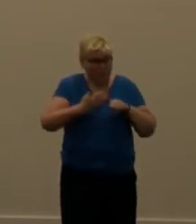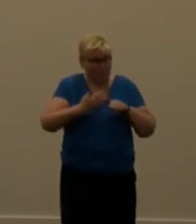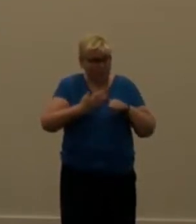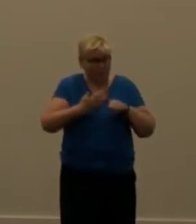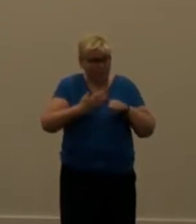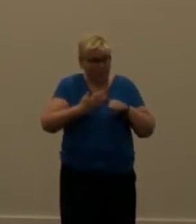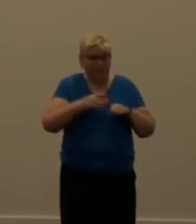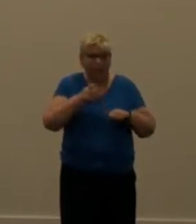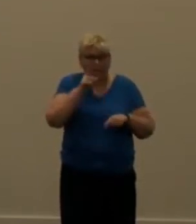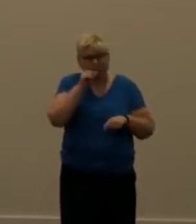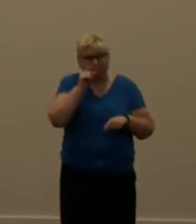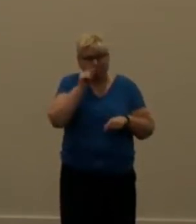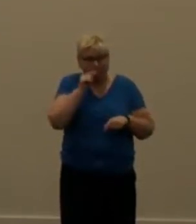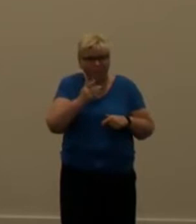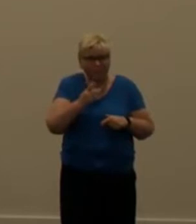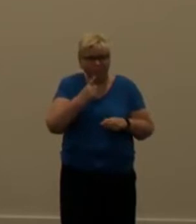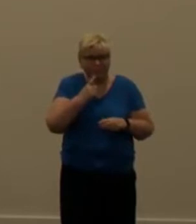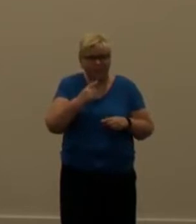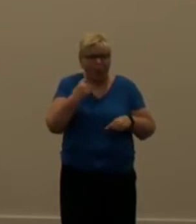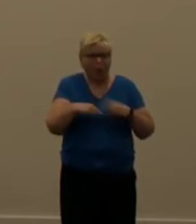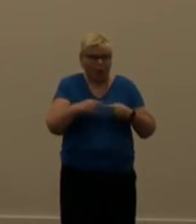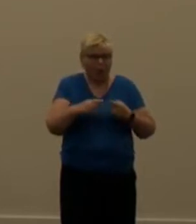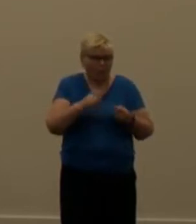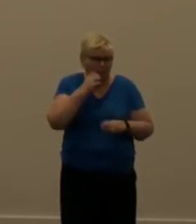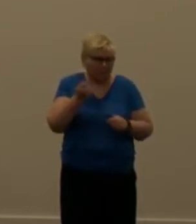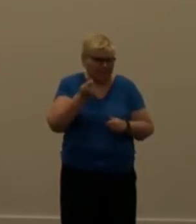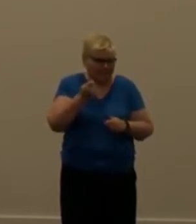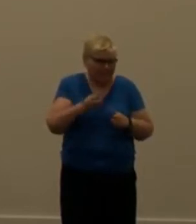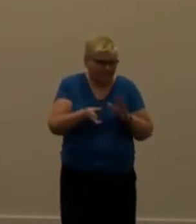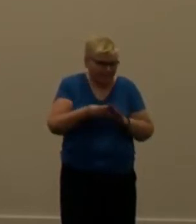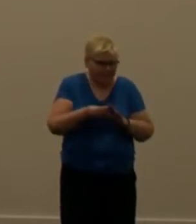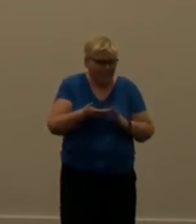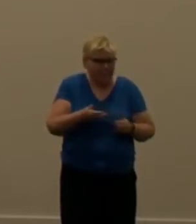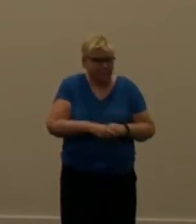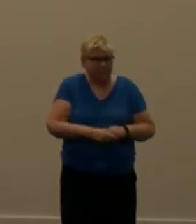most probably, let's say, it's going to always succeed.